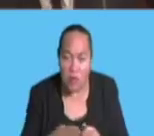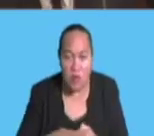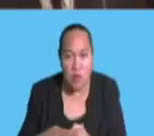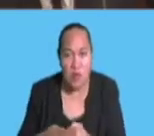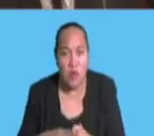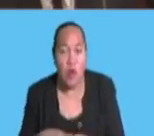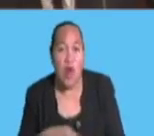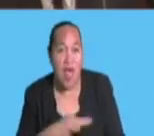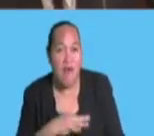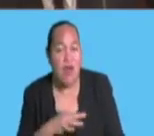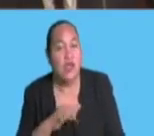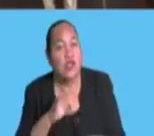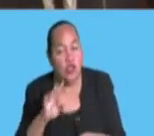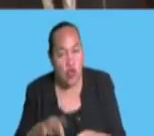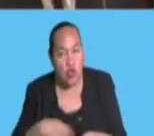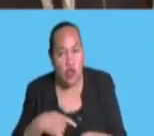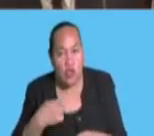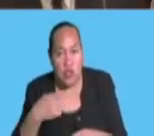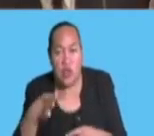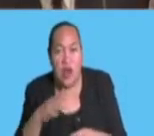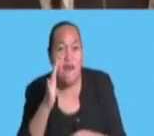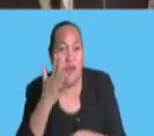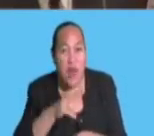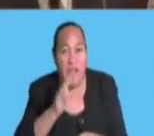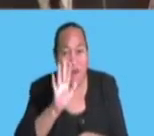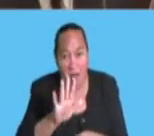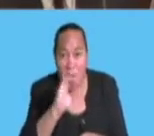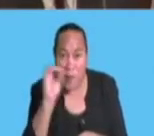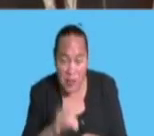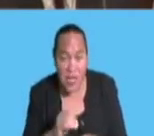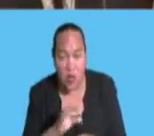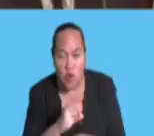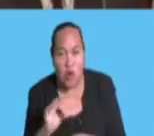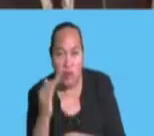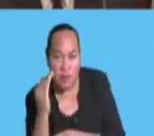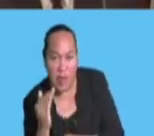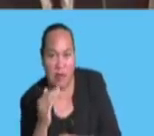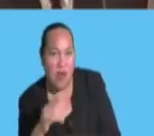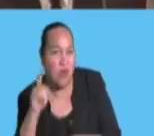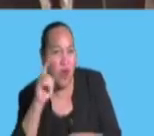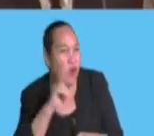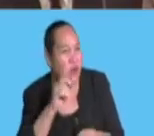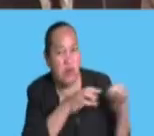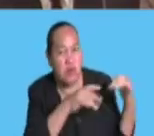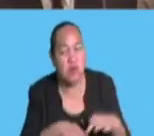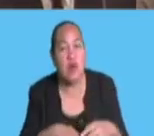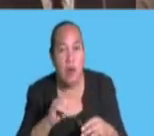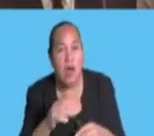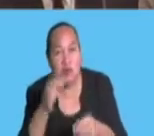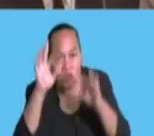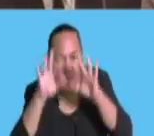effort to reduce non-revenue water further to 25% by the year 2021. 2 million has been allocated for meter replacement